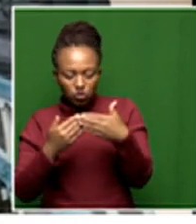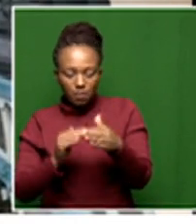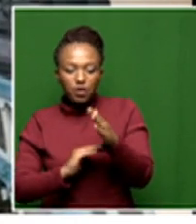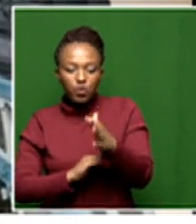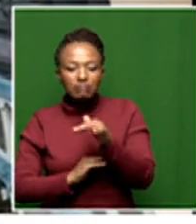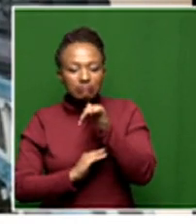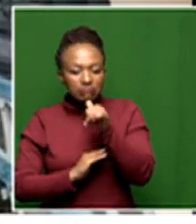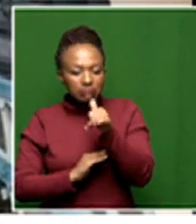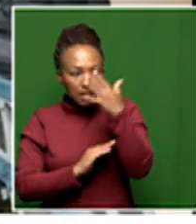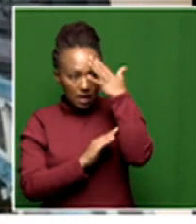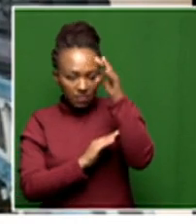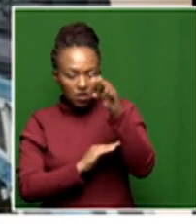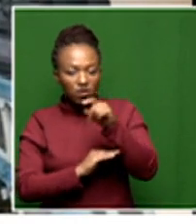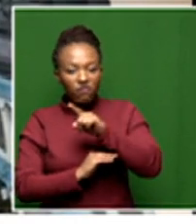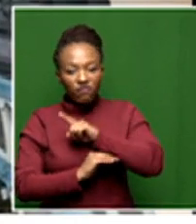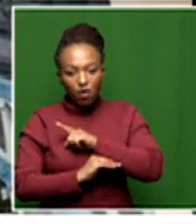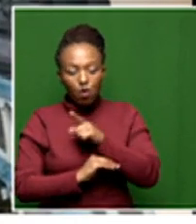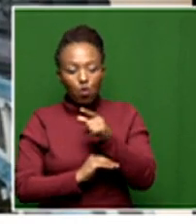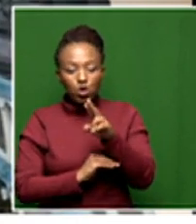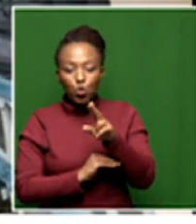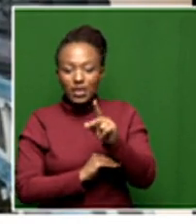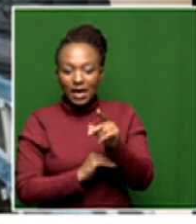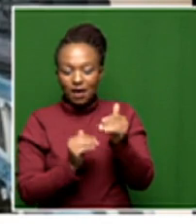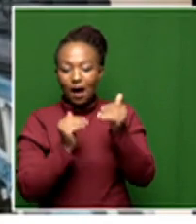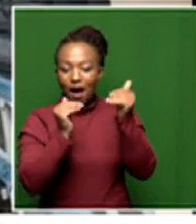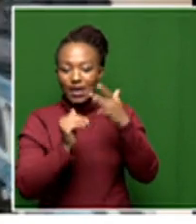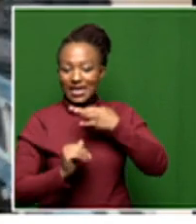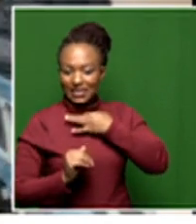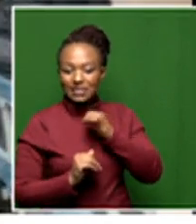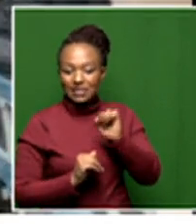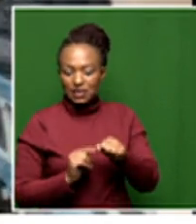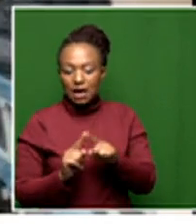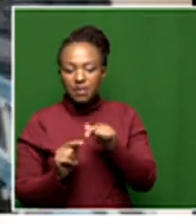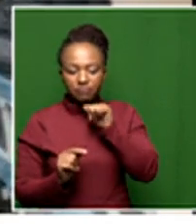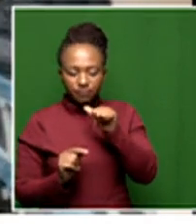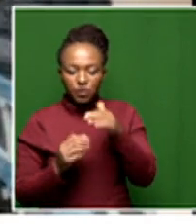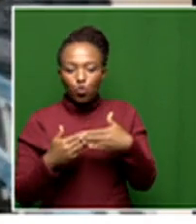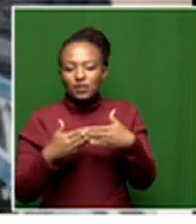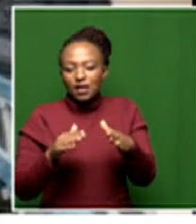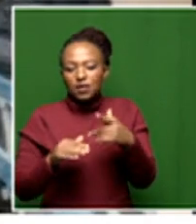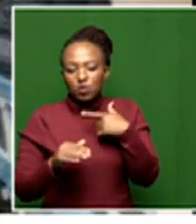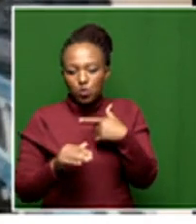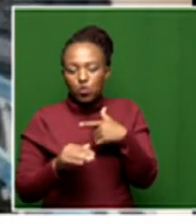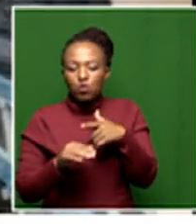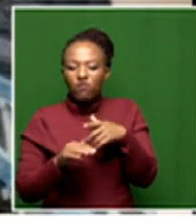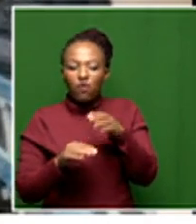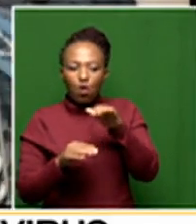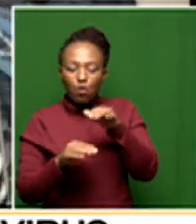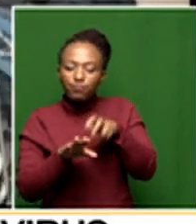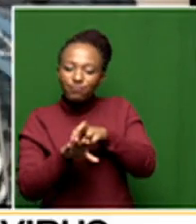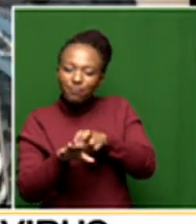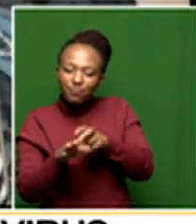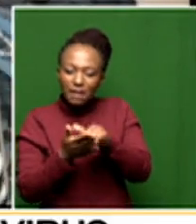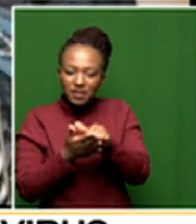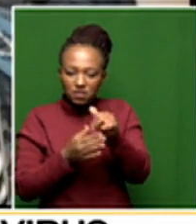placed on this high sort of high, with the UK being a high-risk country, we do intend to resume our passenger travels. Interesting.